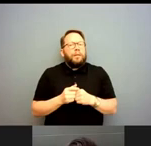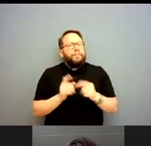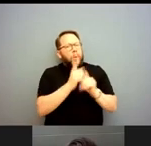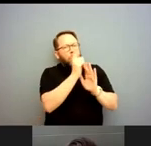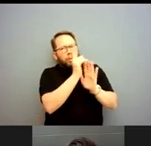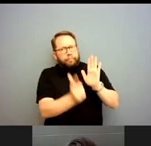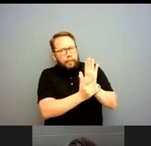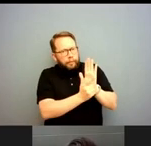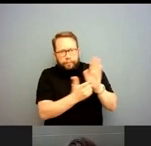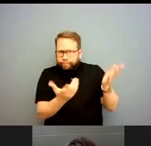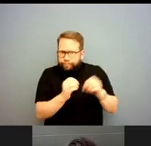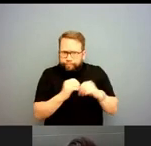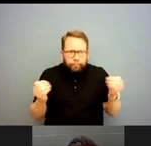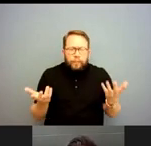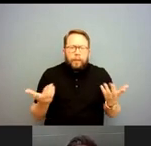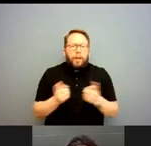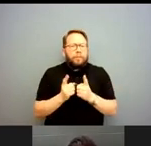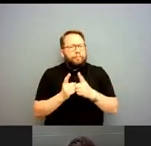measures.